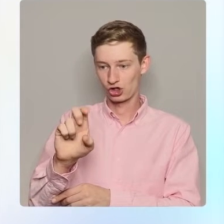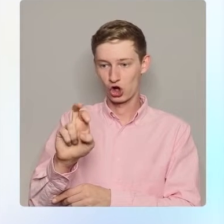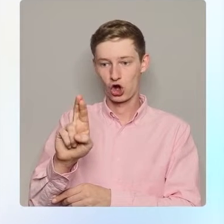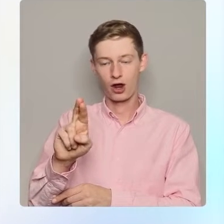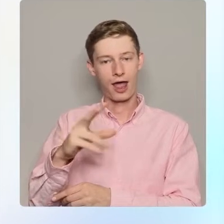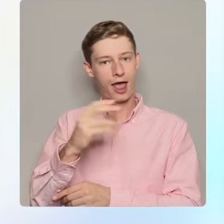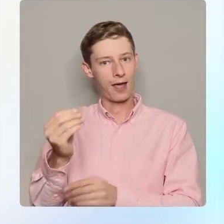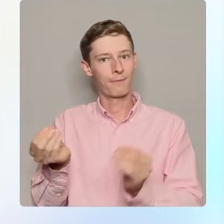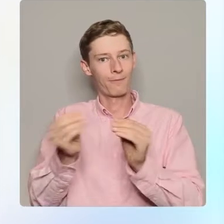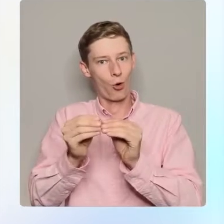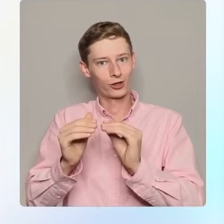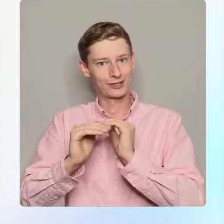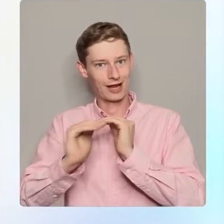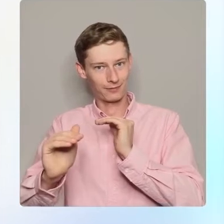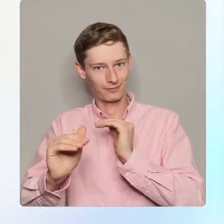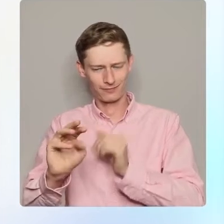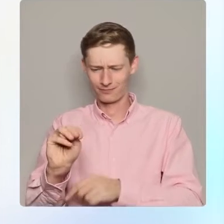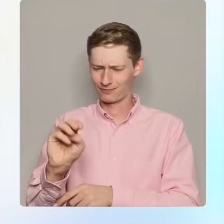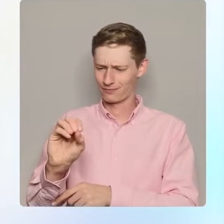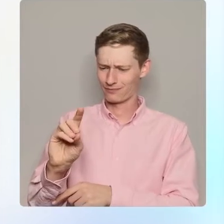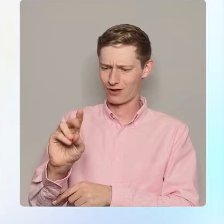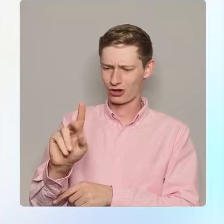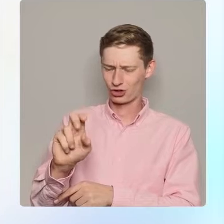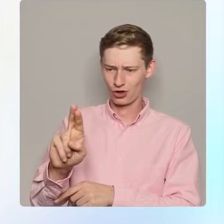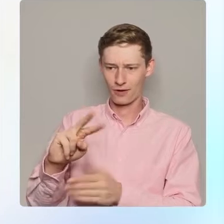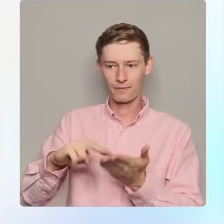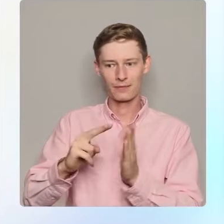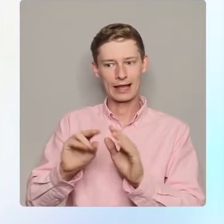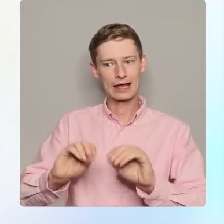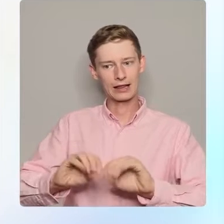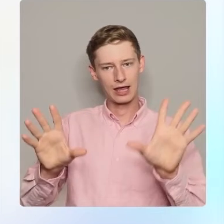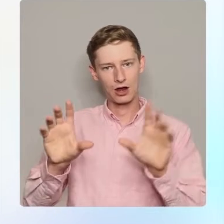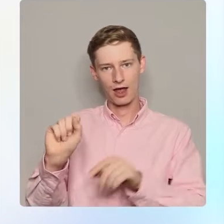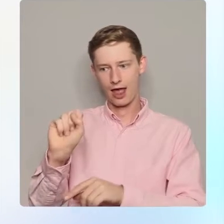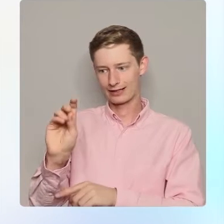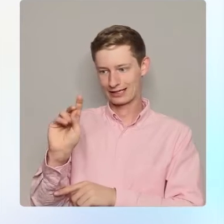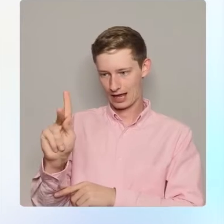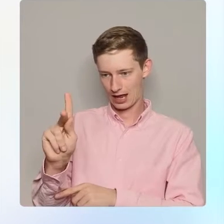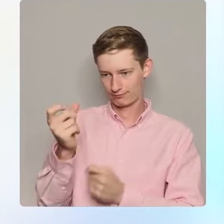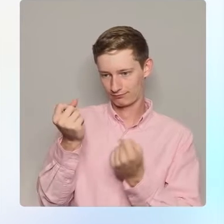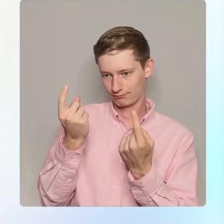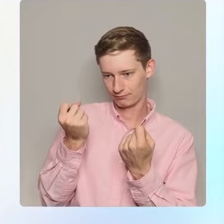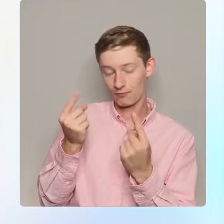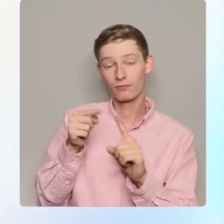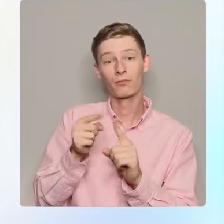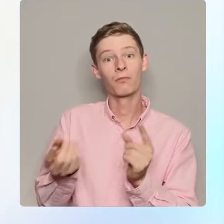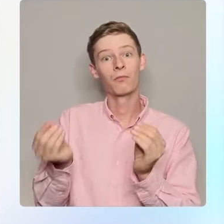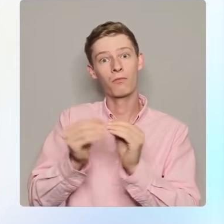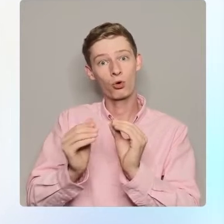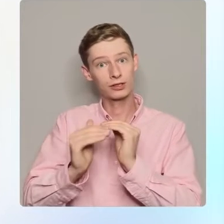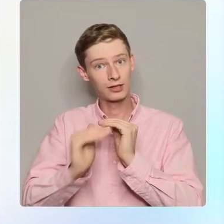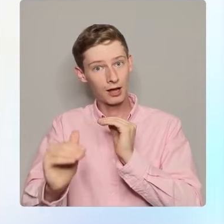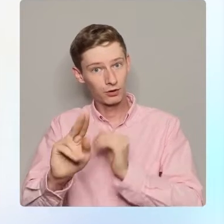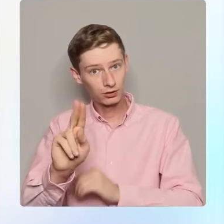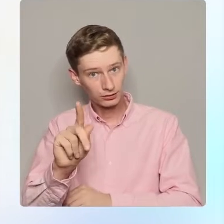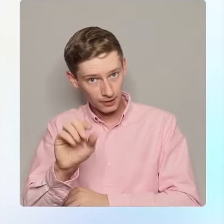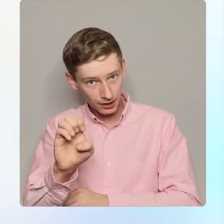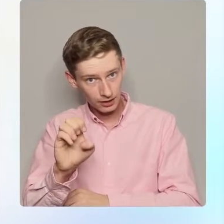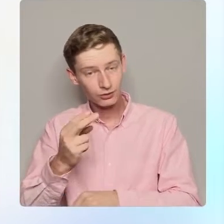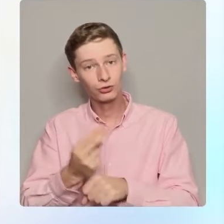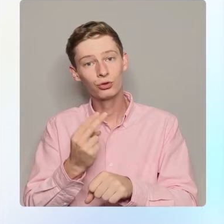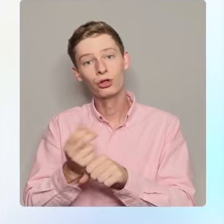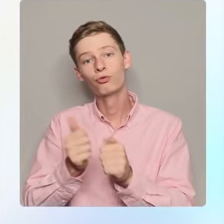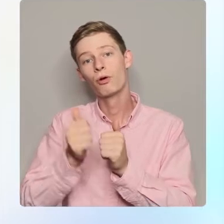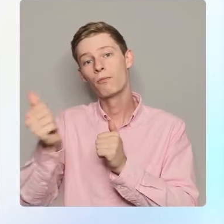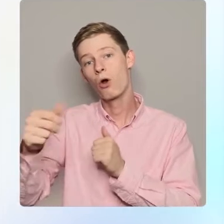integrations via Unity Package Manager. It'll make the onboarding and package management process